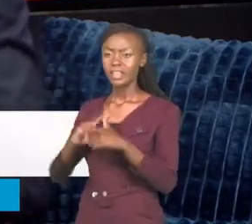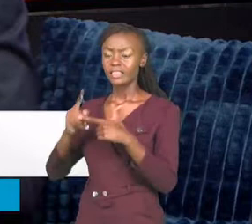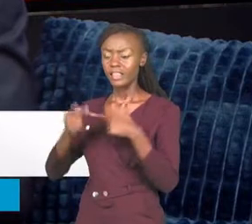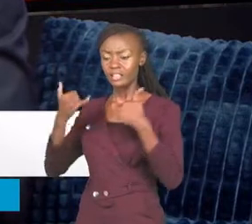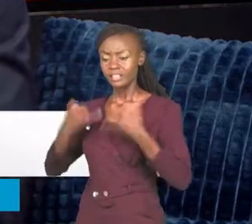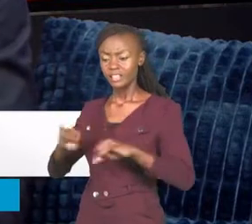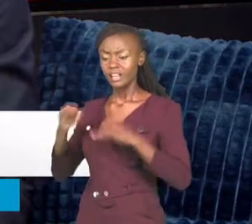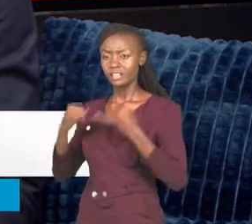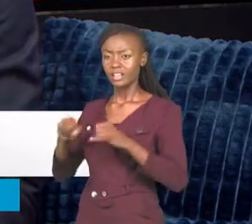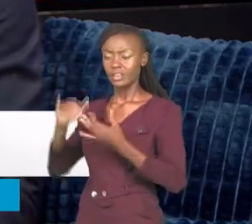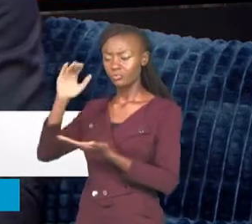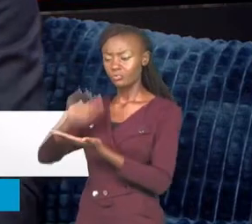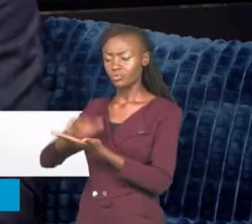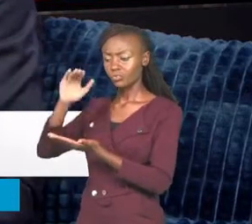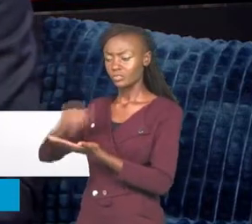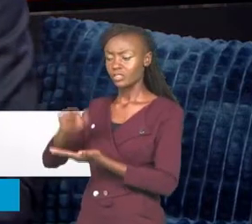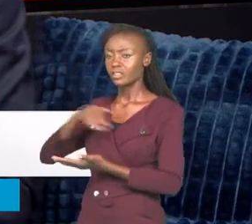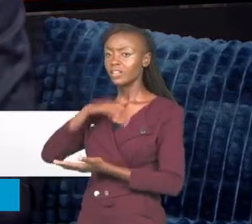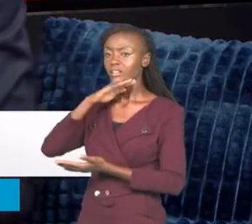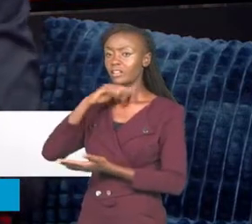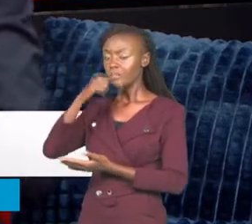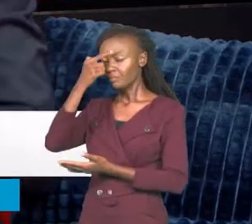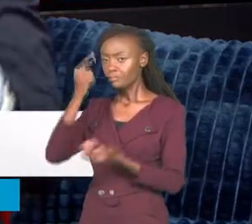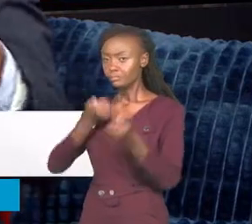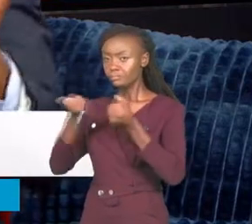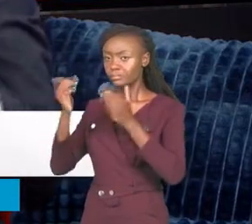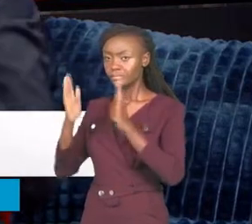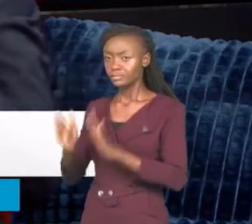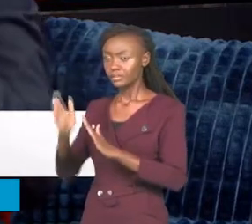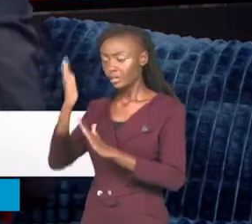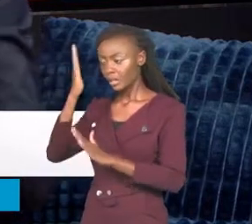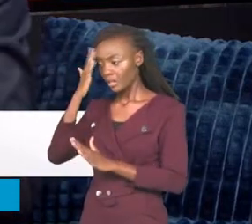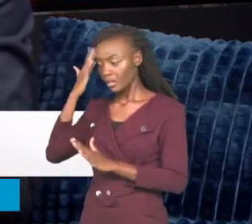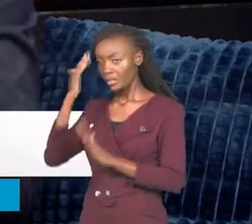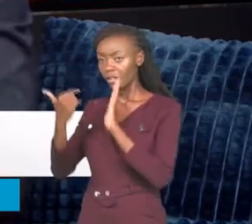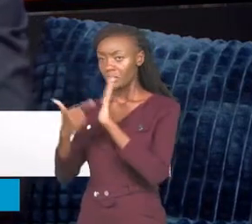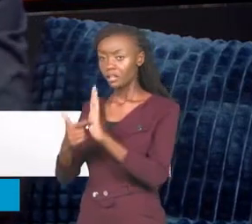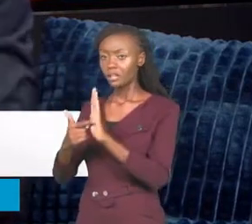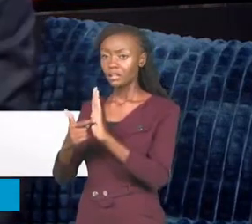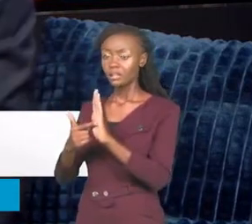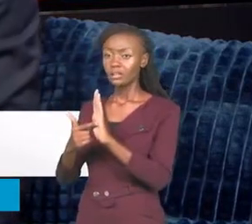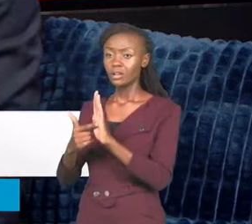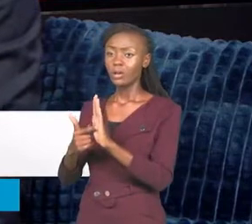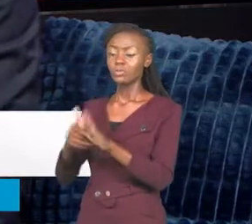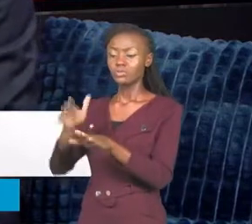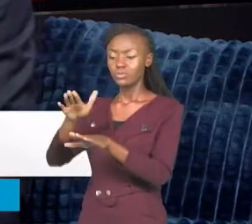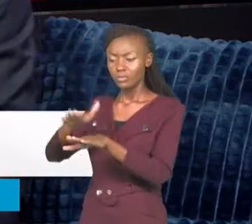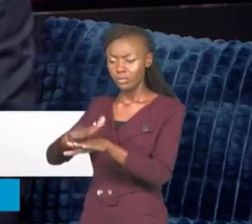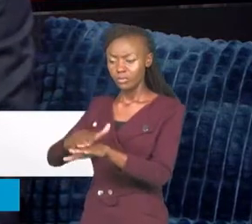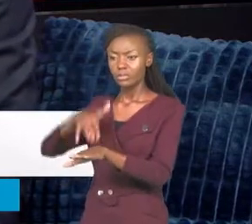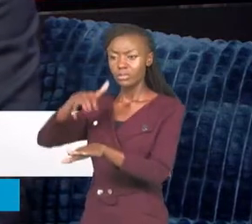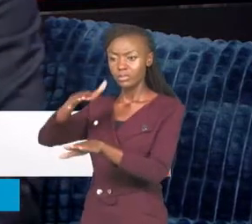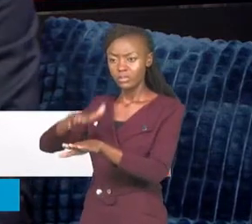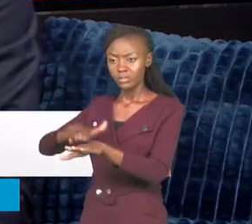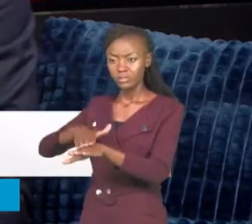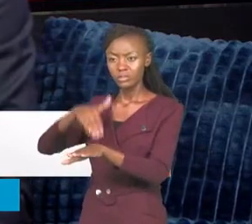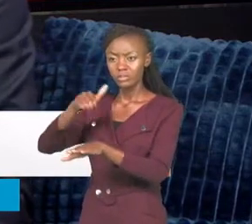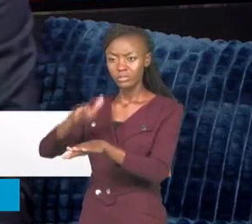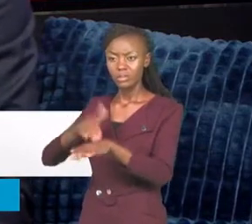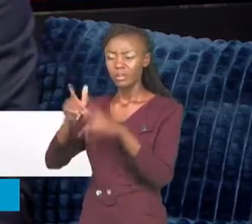now reduce these deaths? Because now a driver, of course, notification, black spot, slow down. But this guy is still on flat